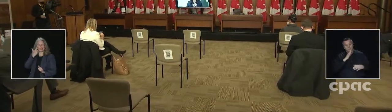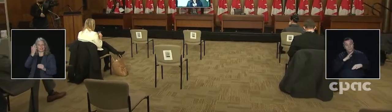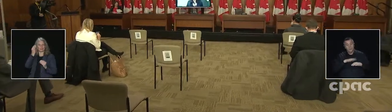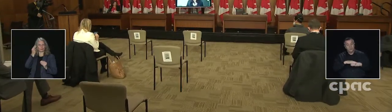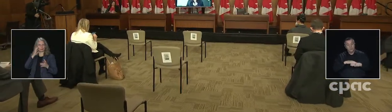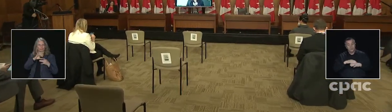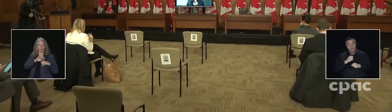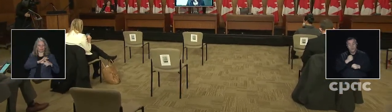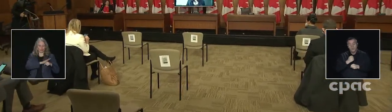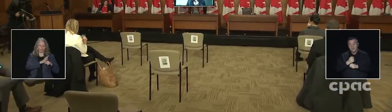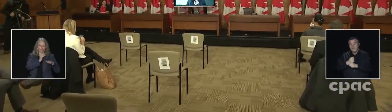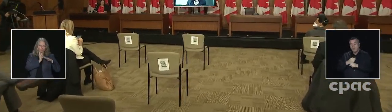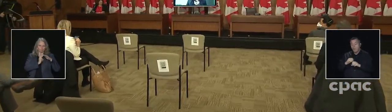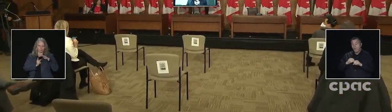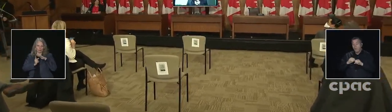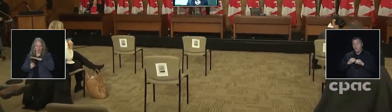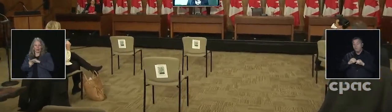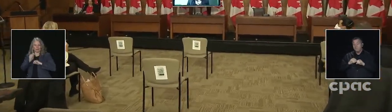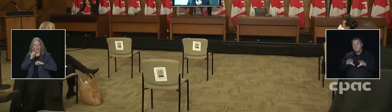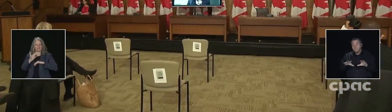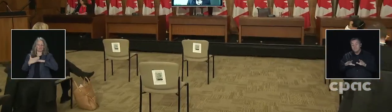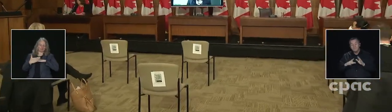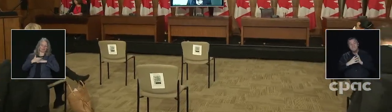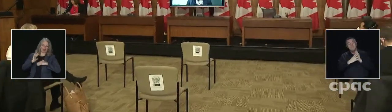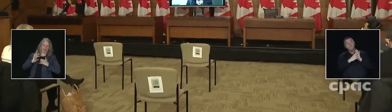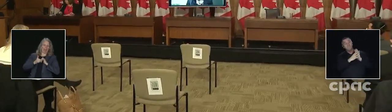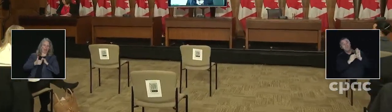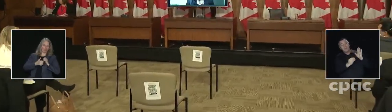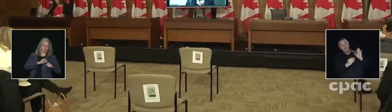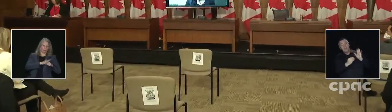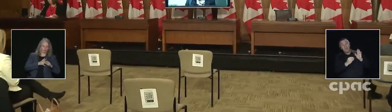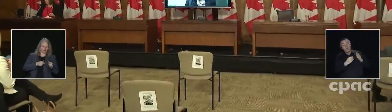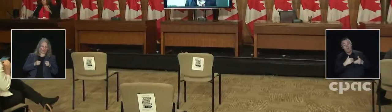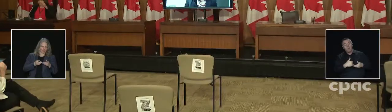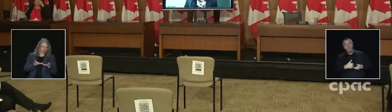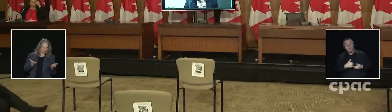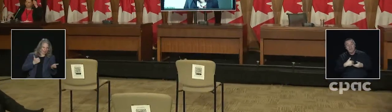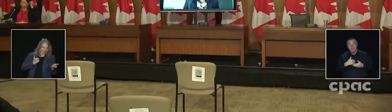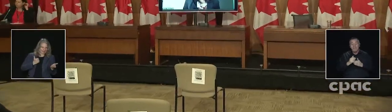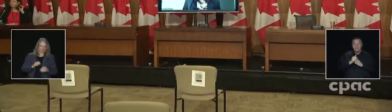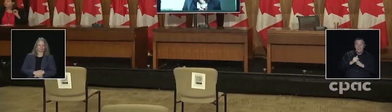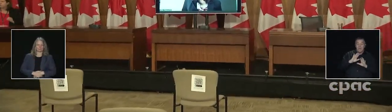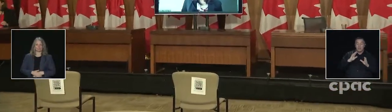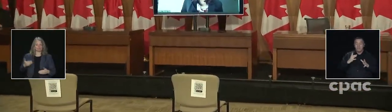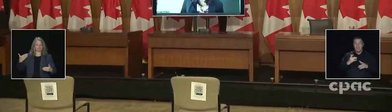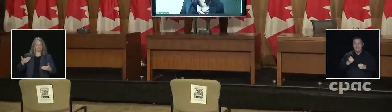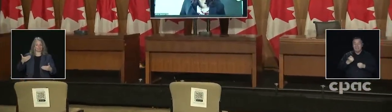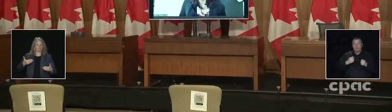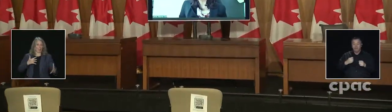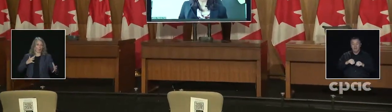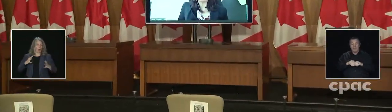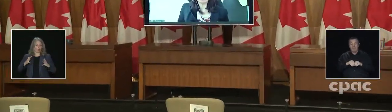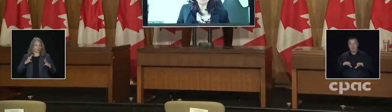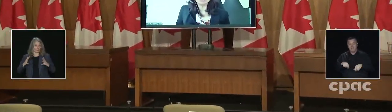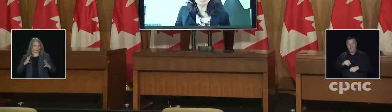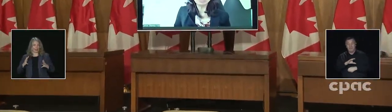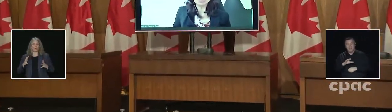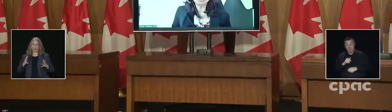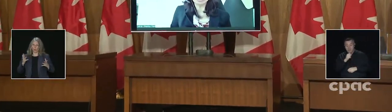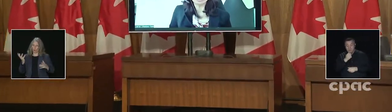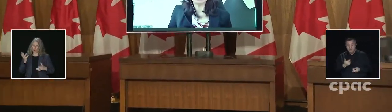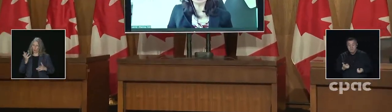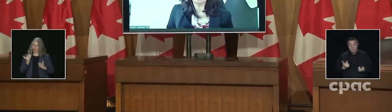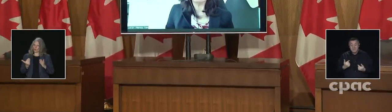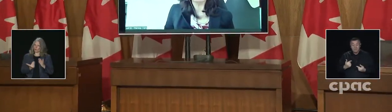work that informs the ongoing management of COVID-19 in Canada. As we head into the holiday season, we are faced with some